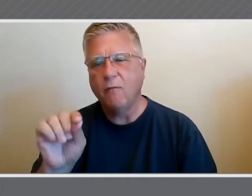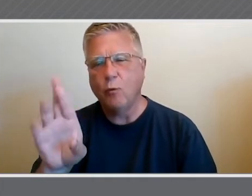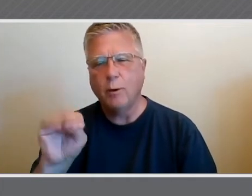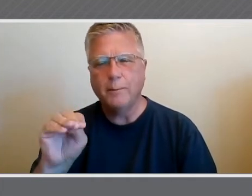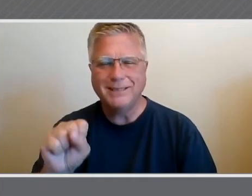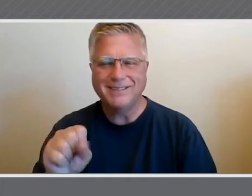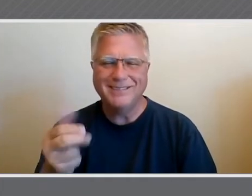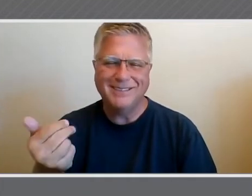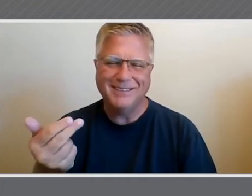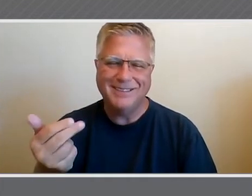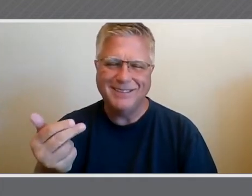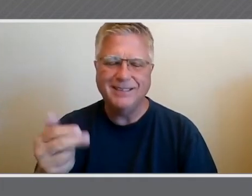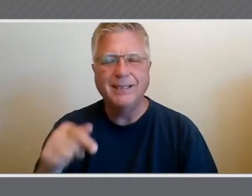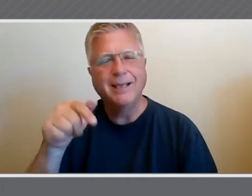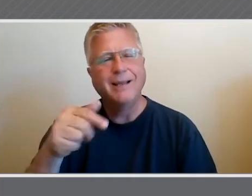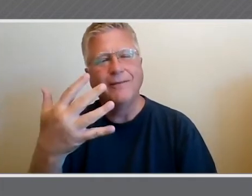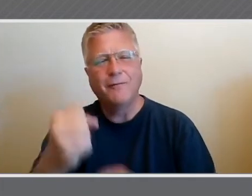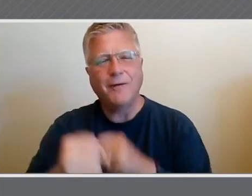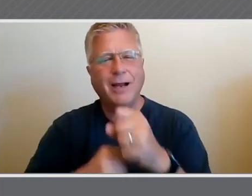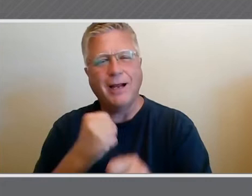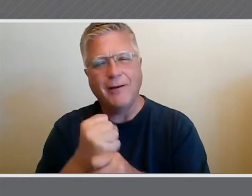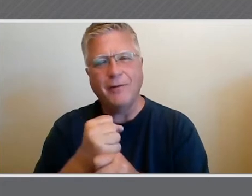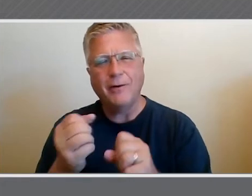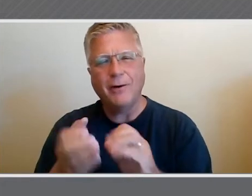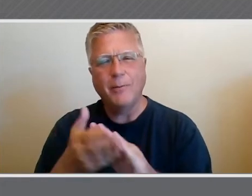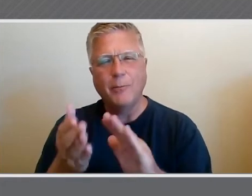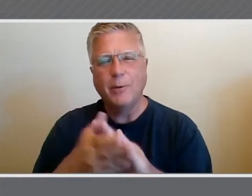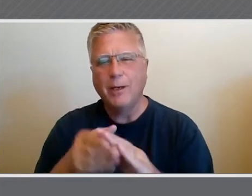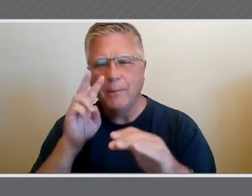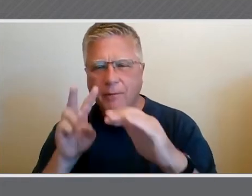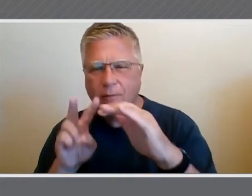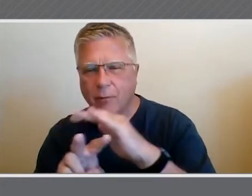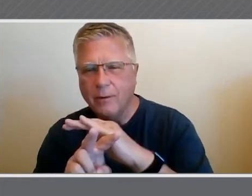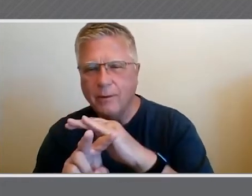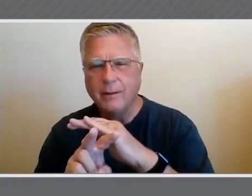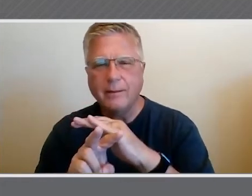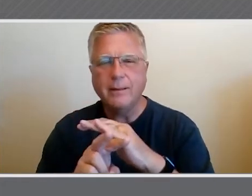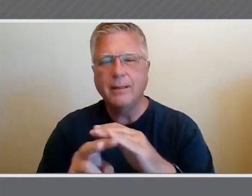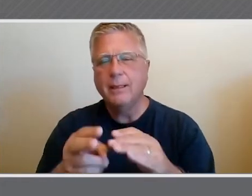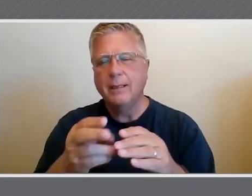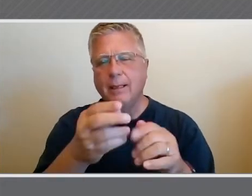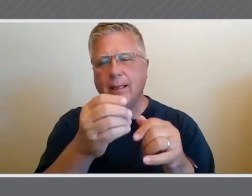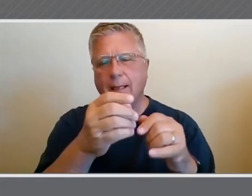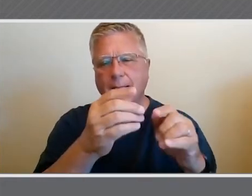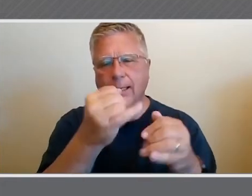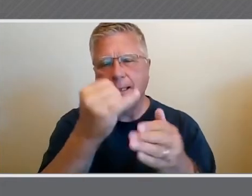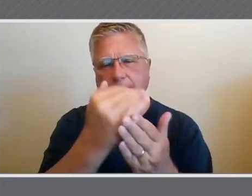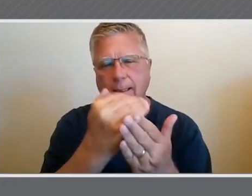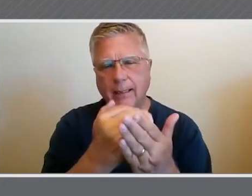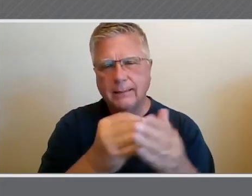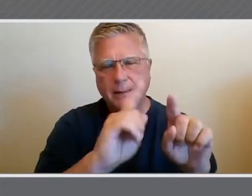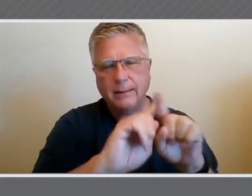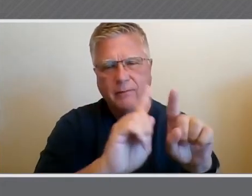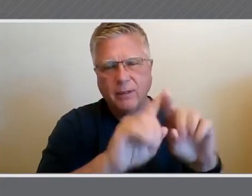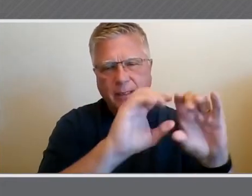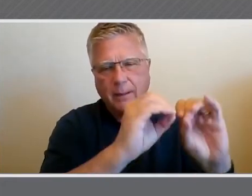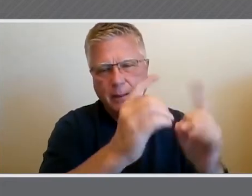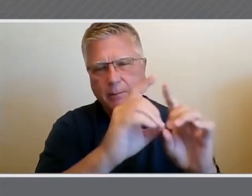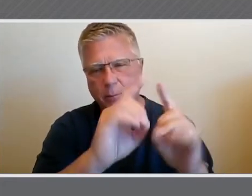So this is the 5-year financial forecast split up by by department. And this just gives you a look